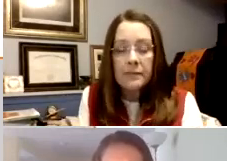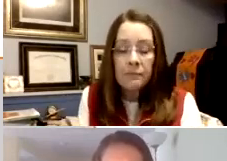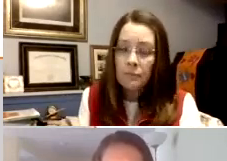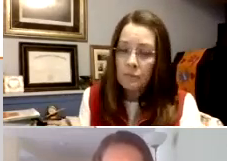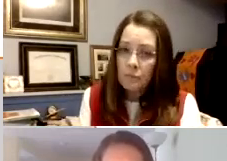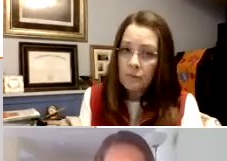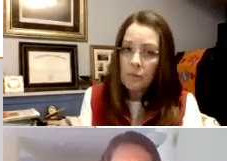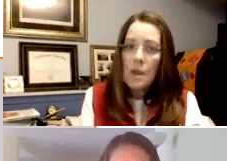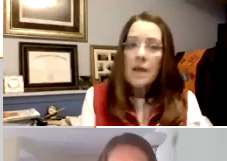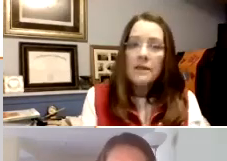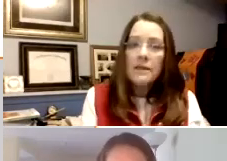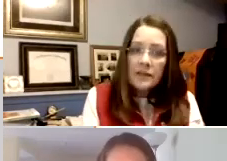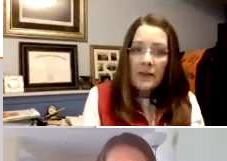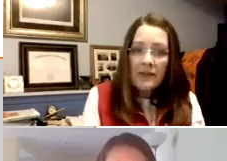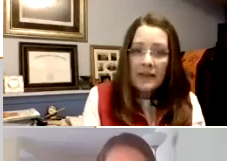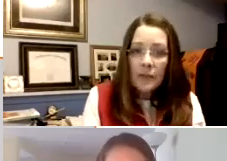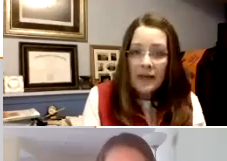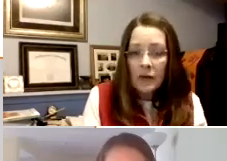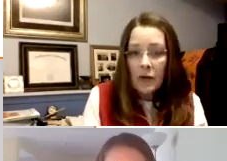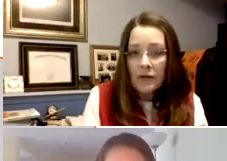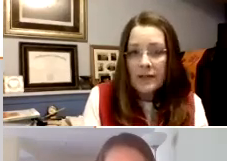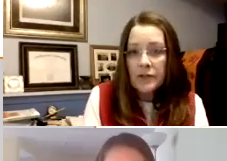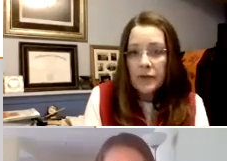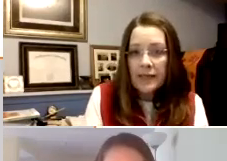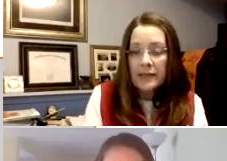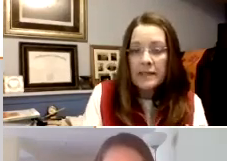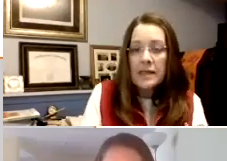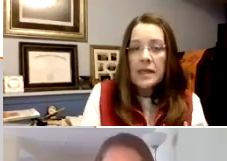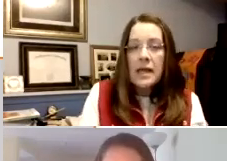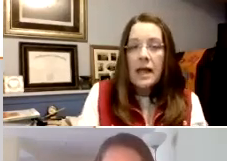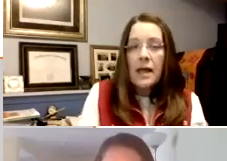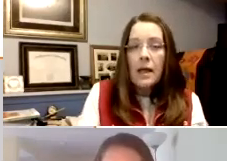lighted. That's for my phase 1 or low phase 2 kids.